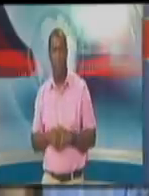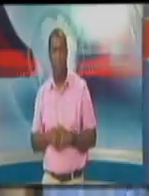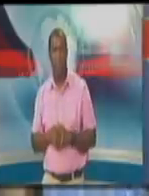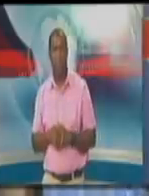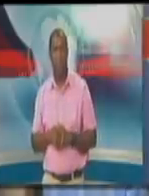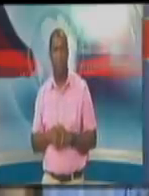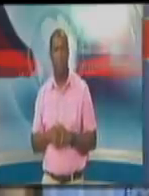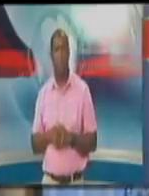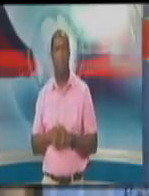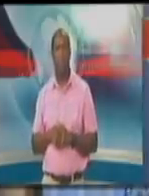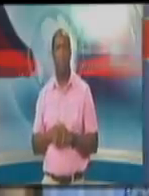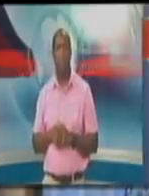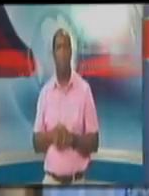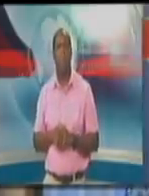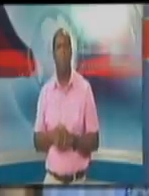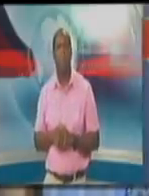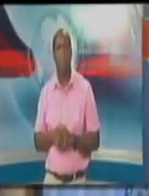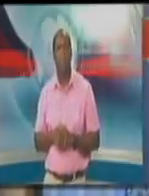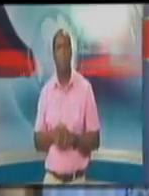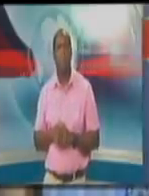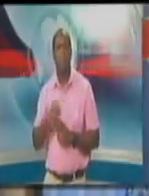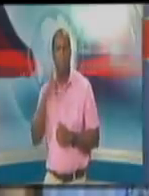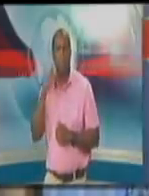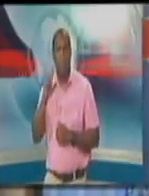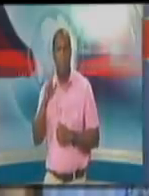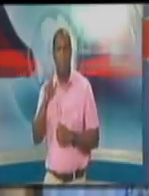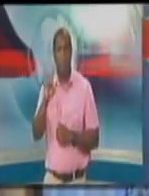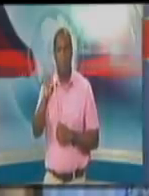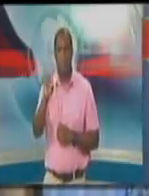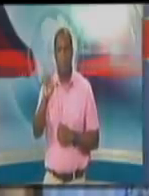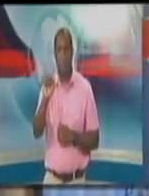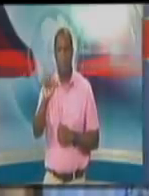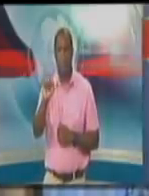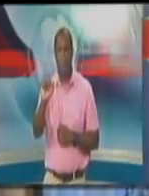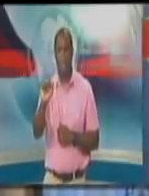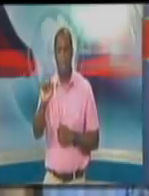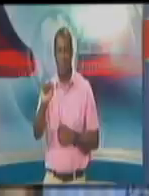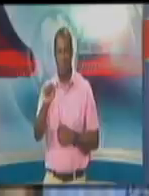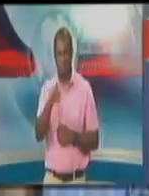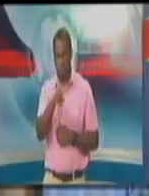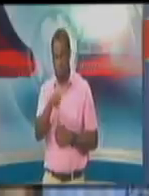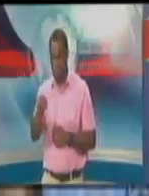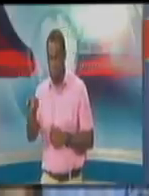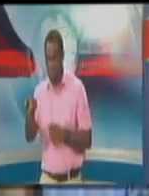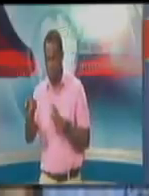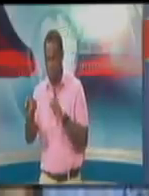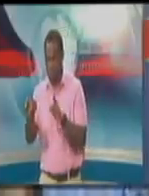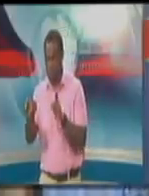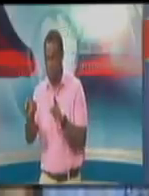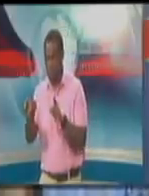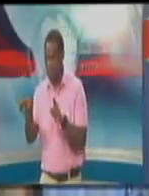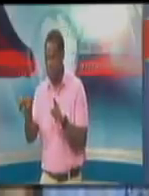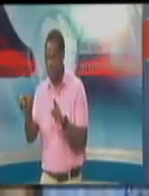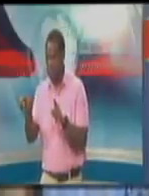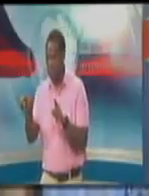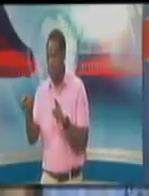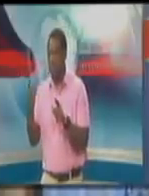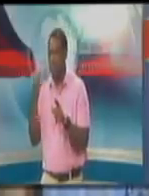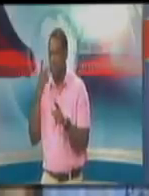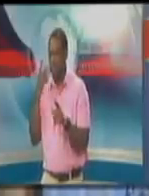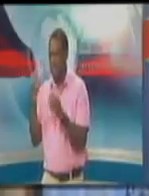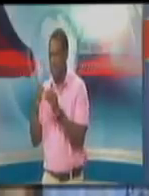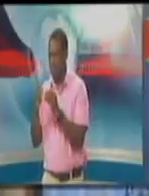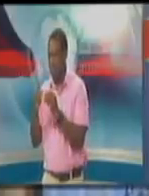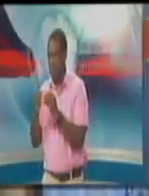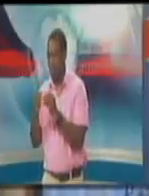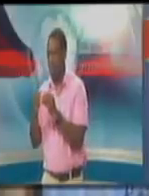seen a shift in the data where we are now seeing unique patient tests. We are seeing a number of repeated tests and the